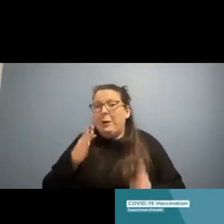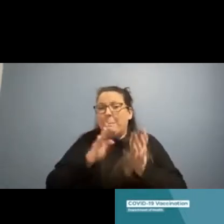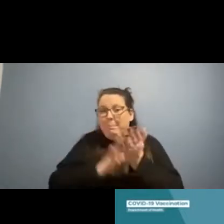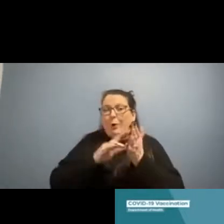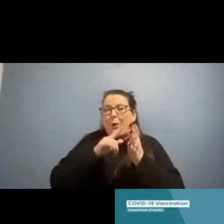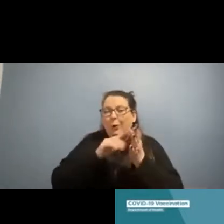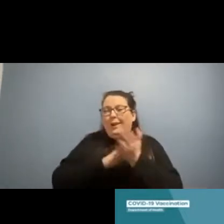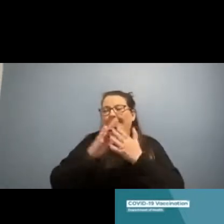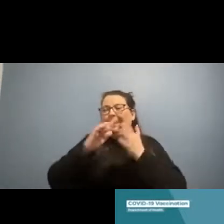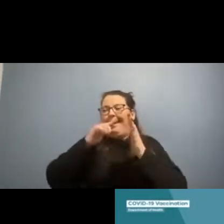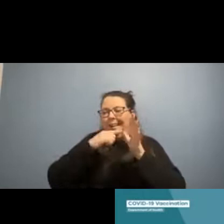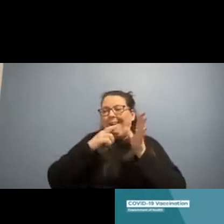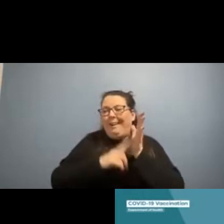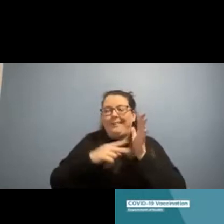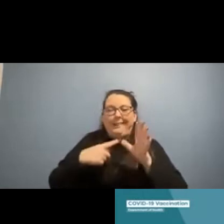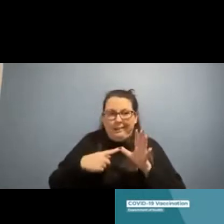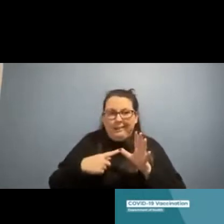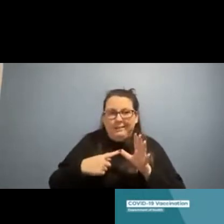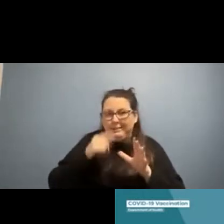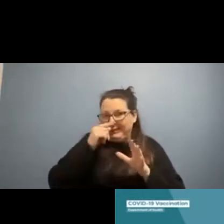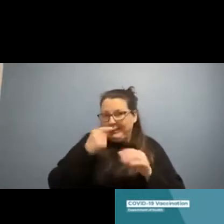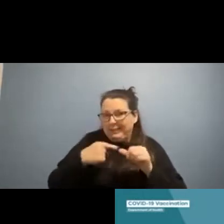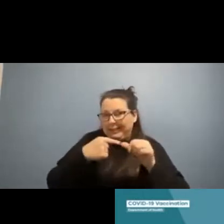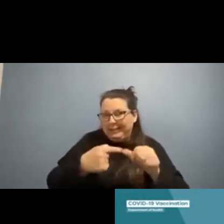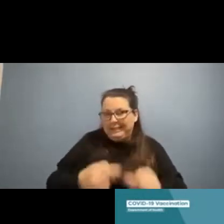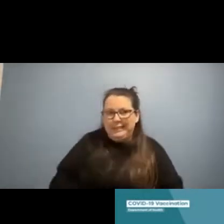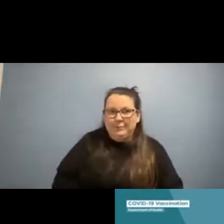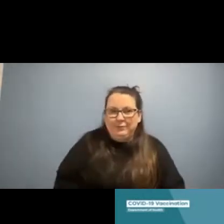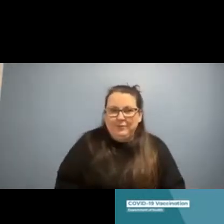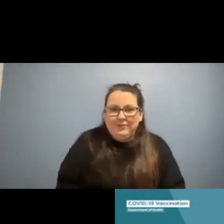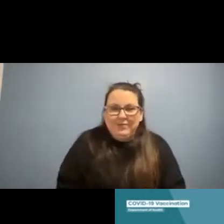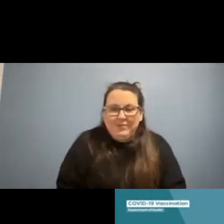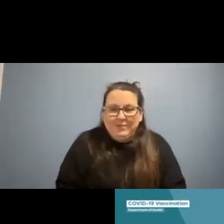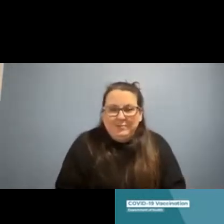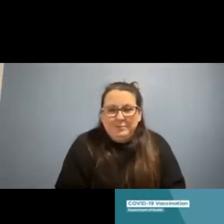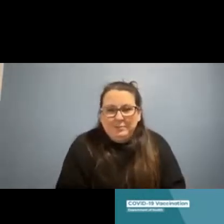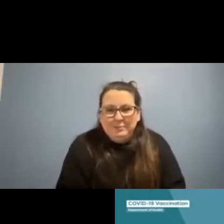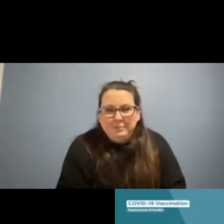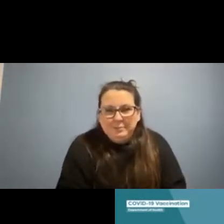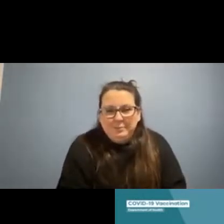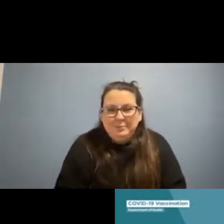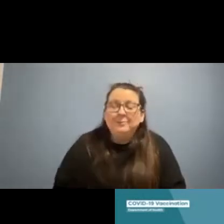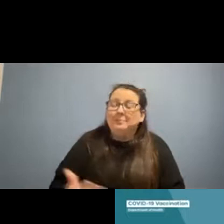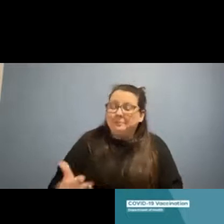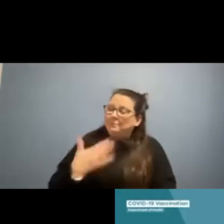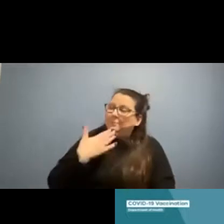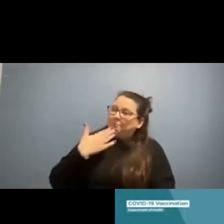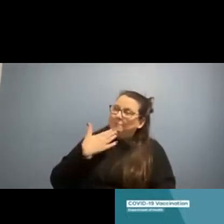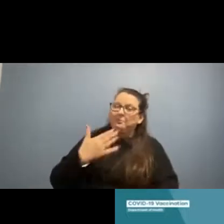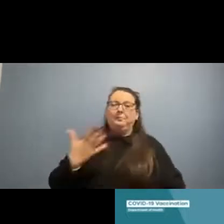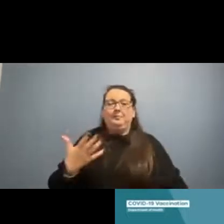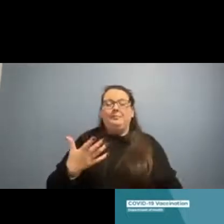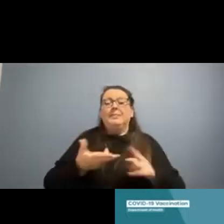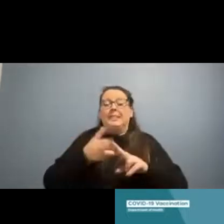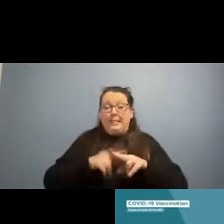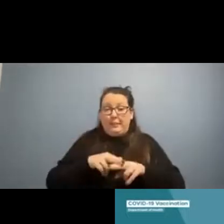our epidemiologist, to come in on this one. Mahana? Hi, Mia. Thank you. And thank you for the question. So if you are